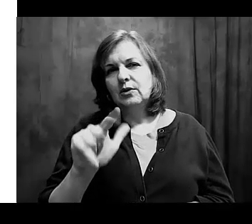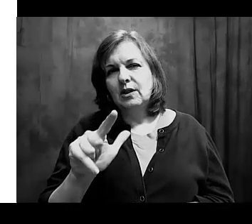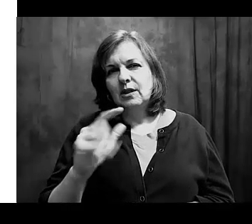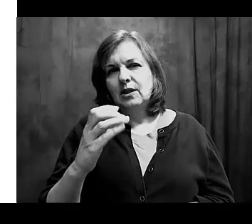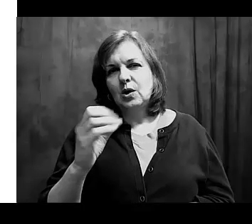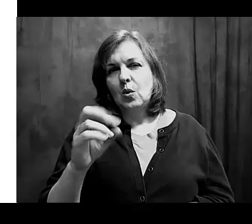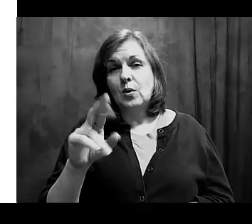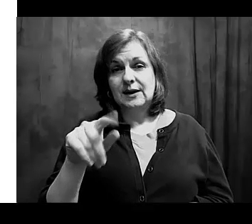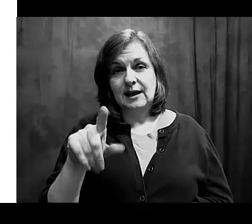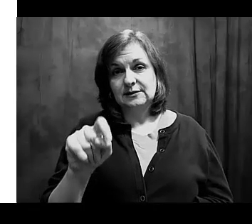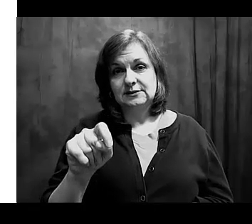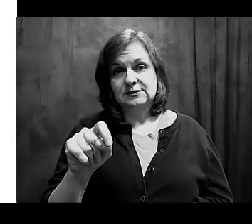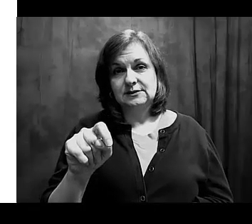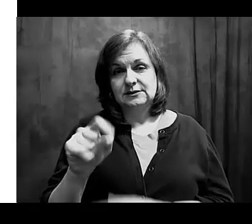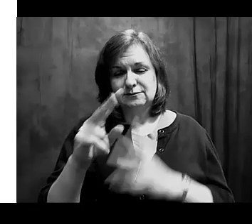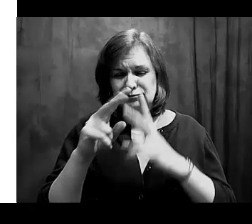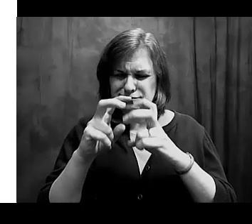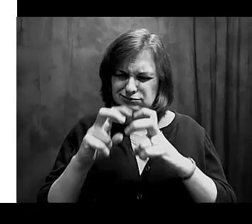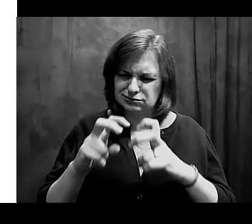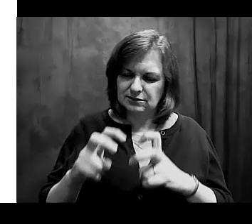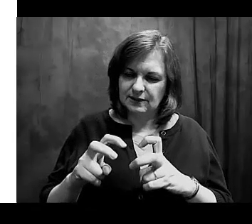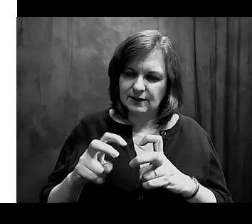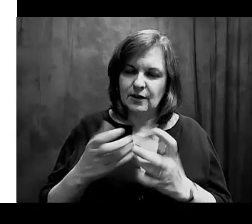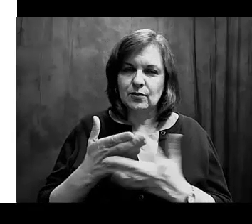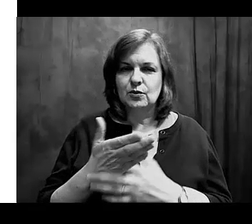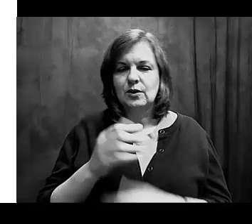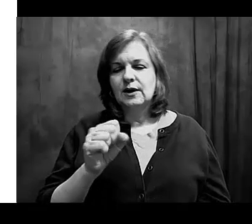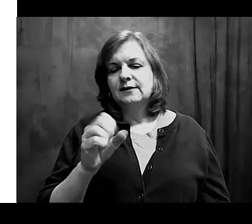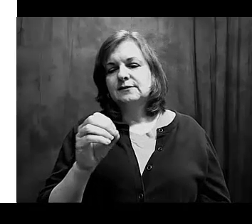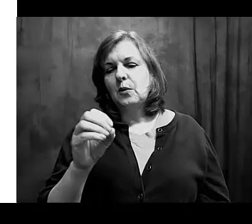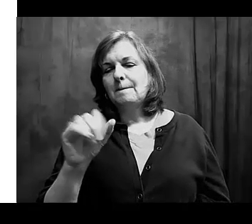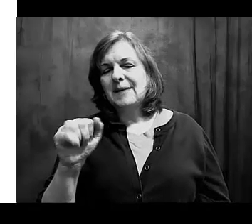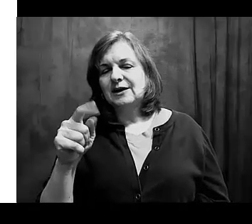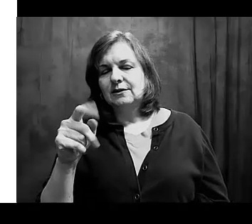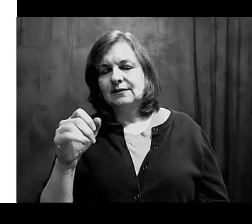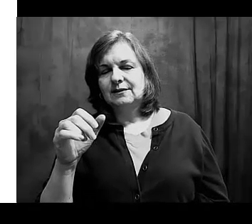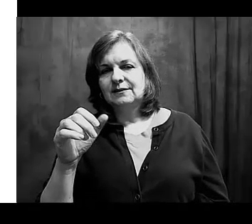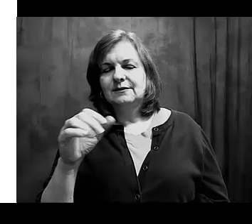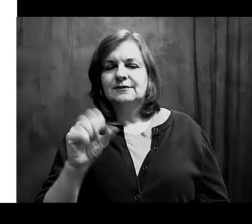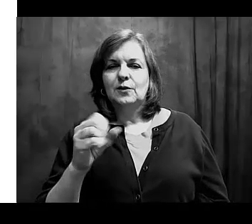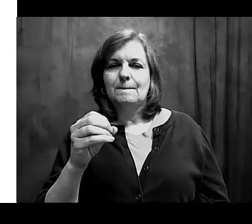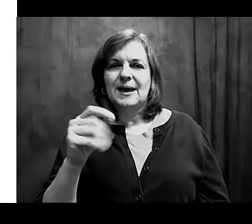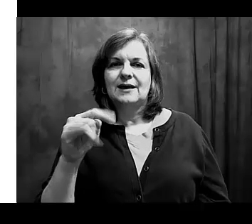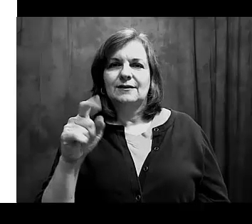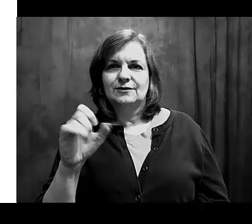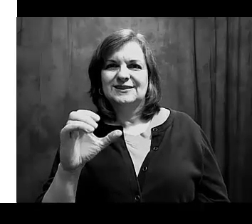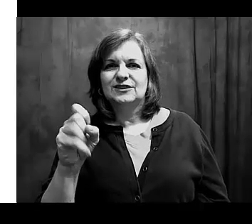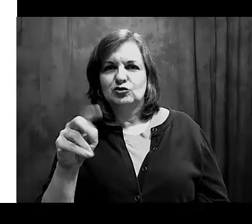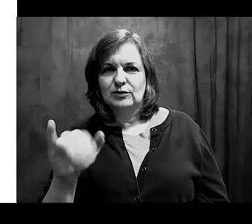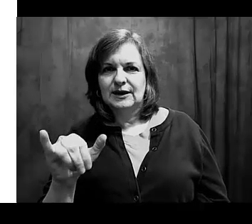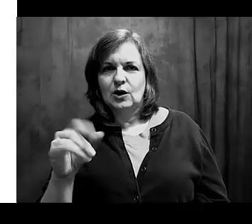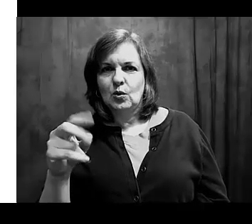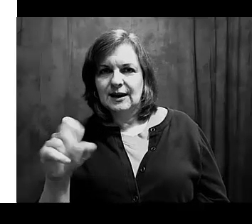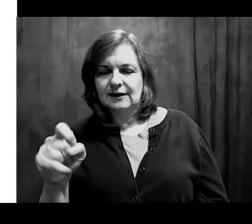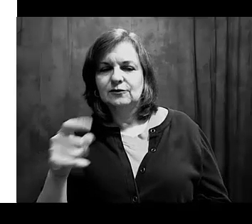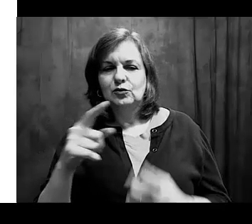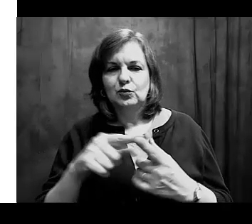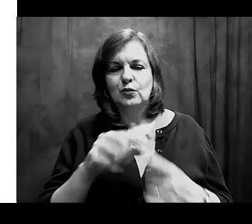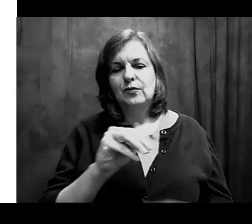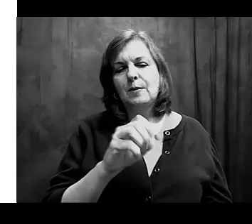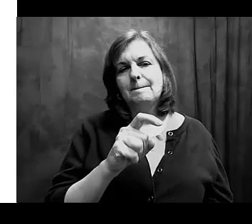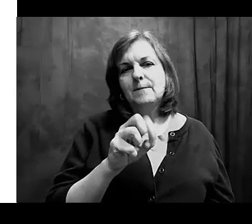This seems kind of like psychology mumbo jumbo, but we have to keep in mind that in order for